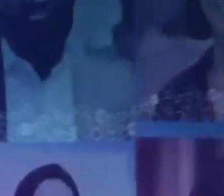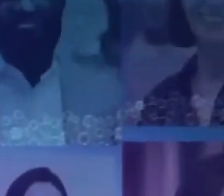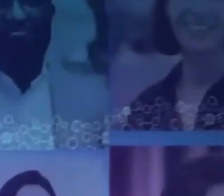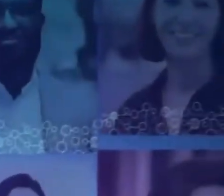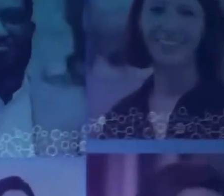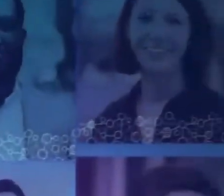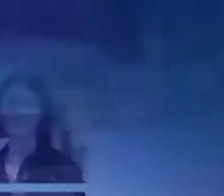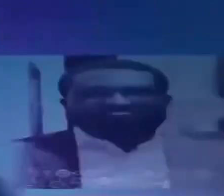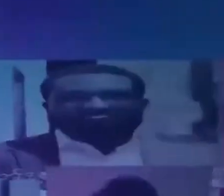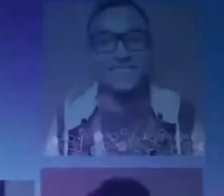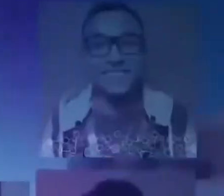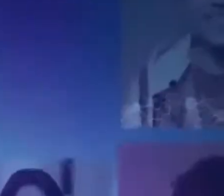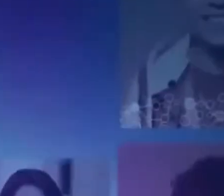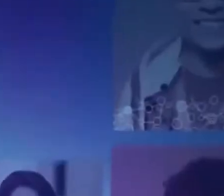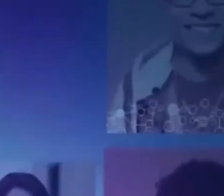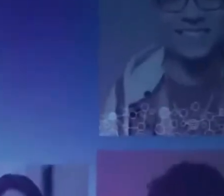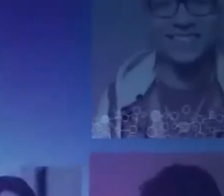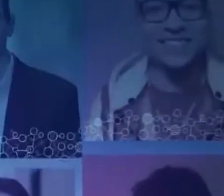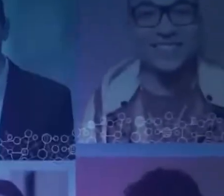Oh